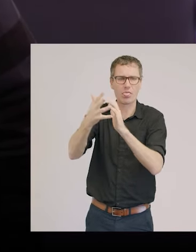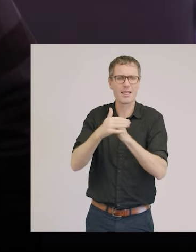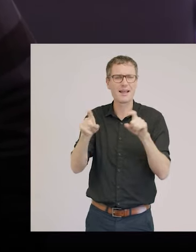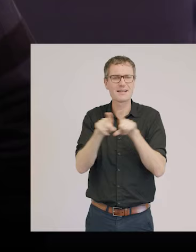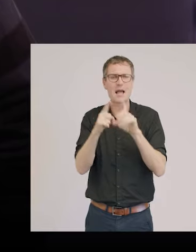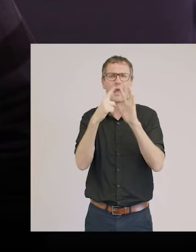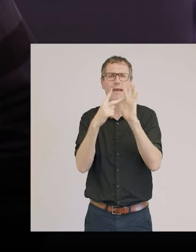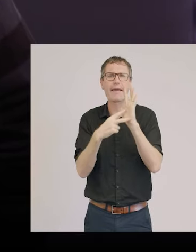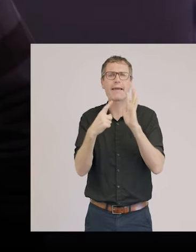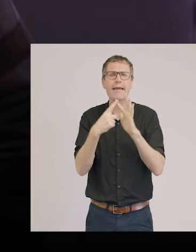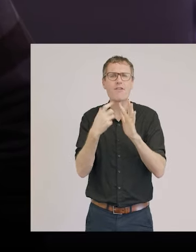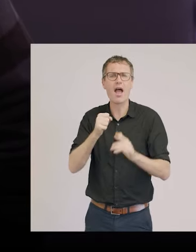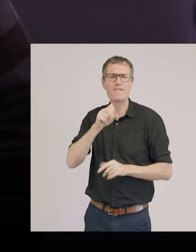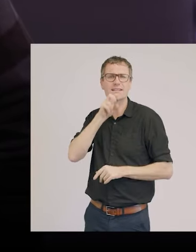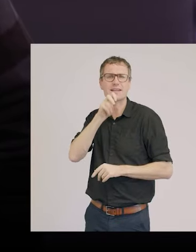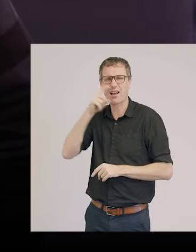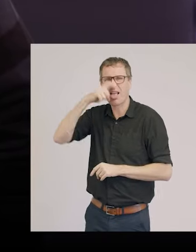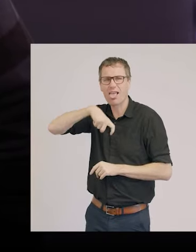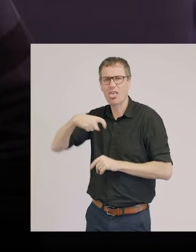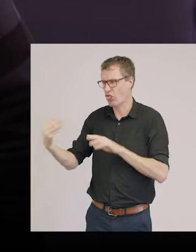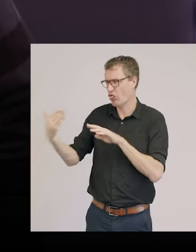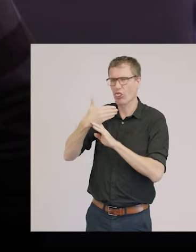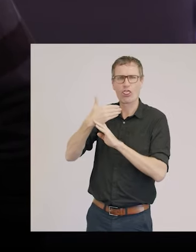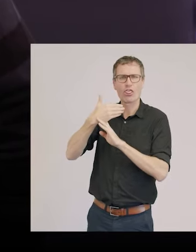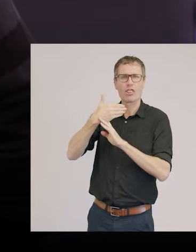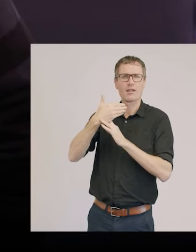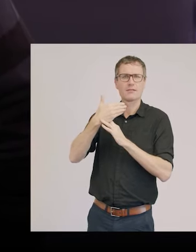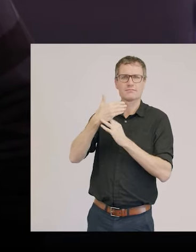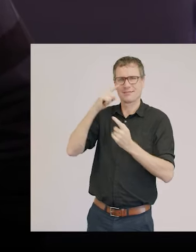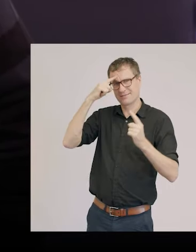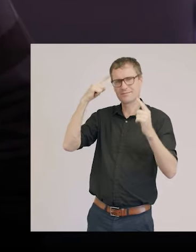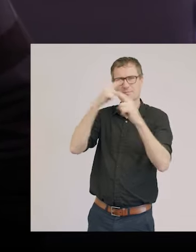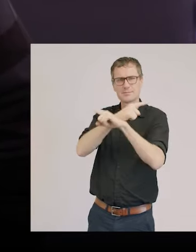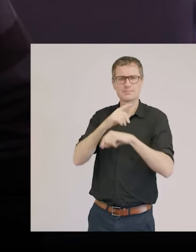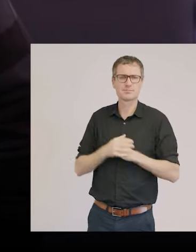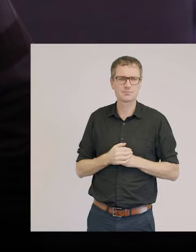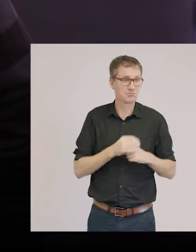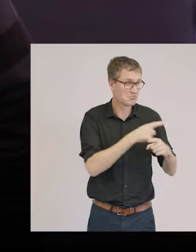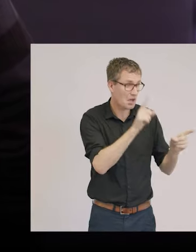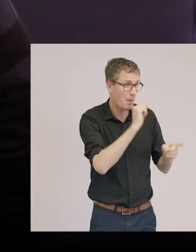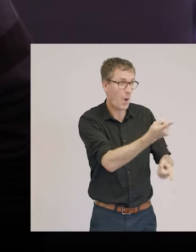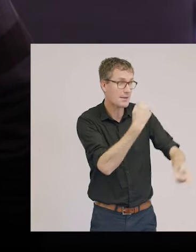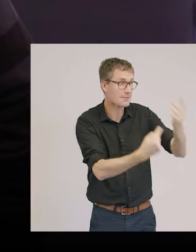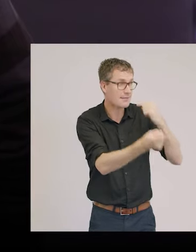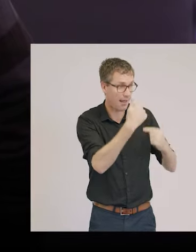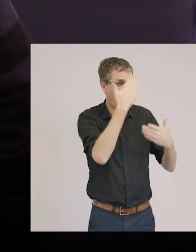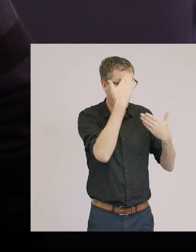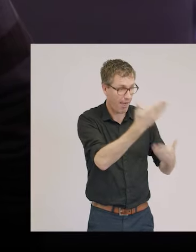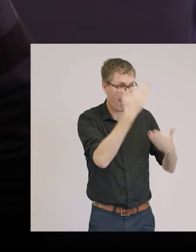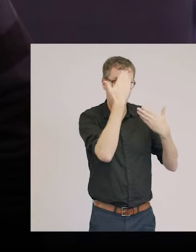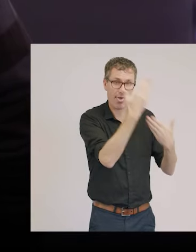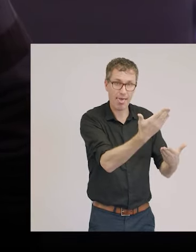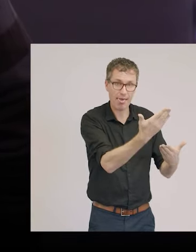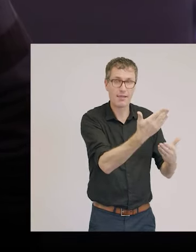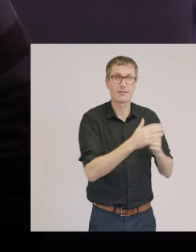undivided devotion to Jesus will be corrupted, just as Eve was deceived by the cunning ways of the serpent. You happily put up with